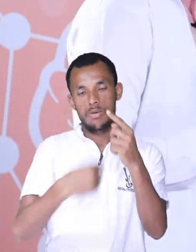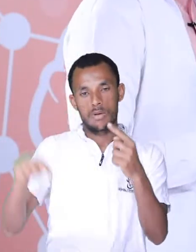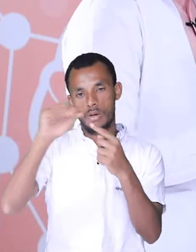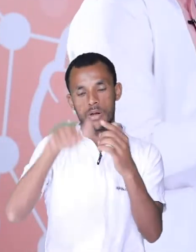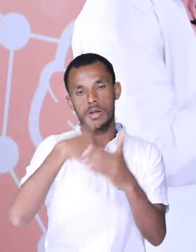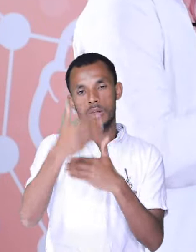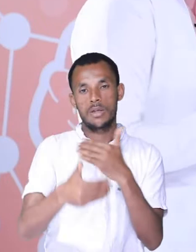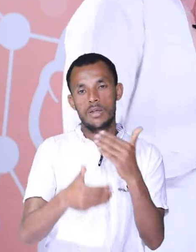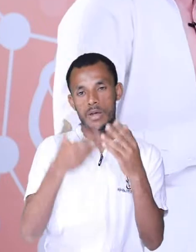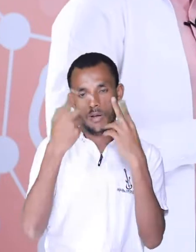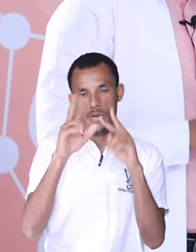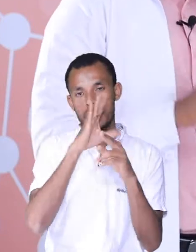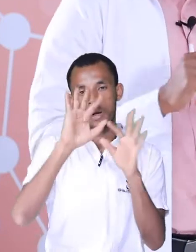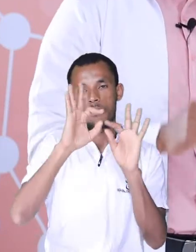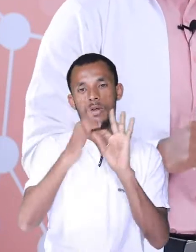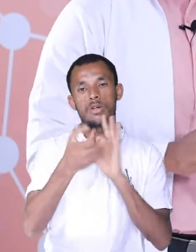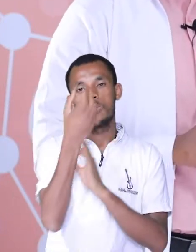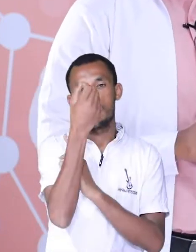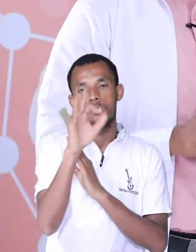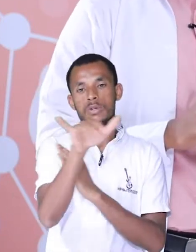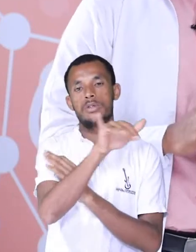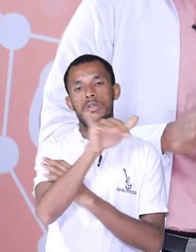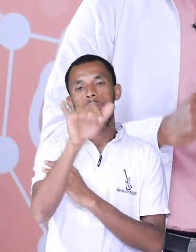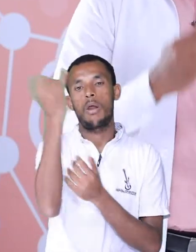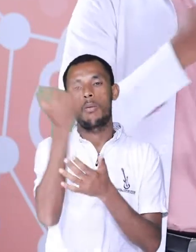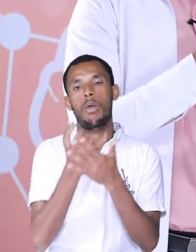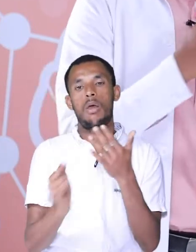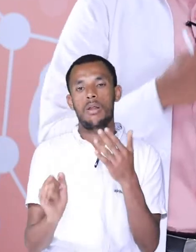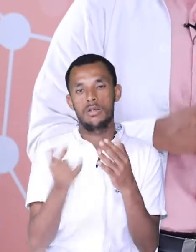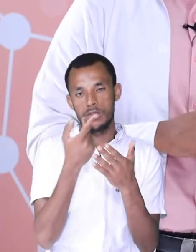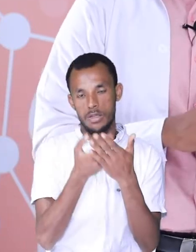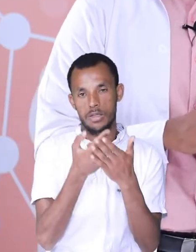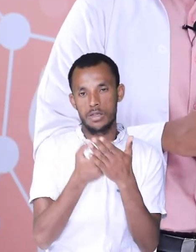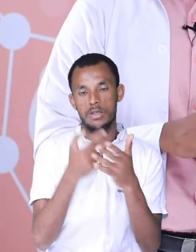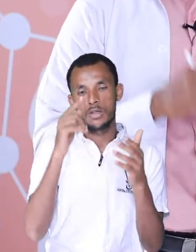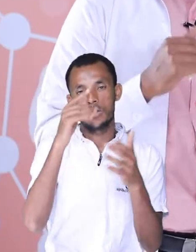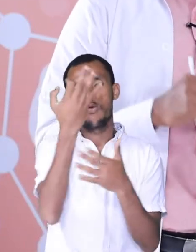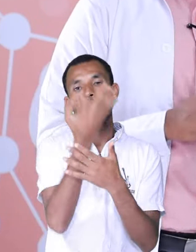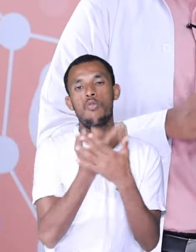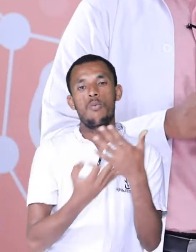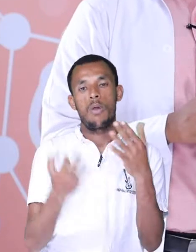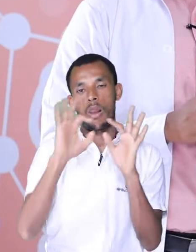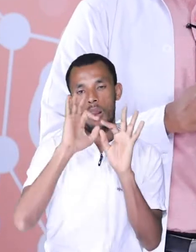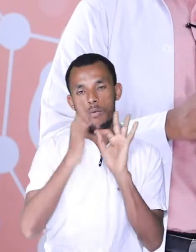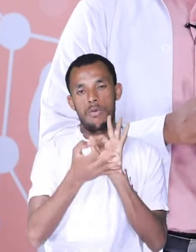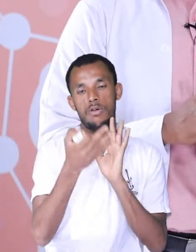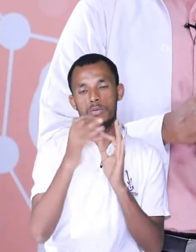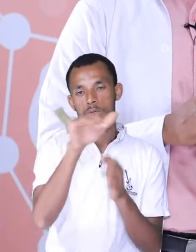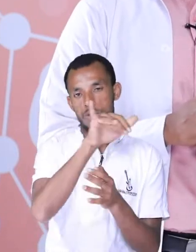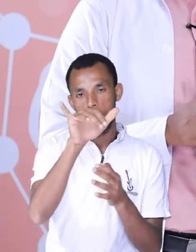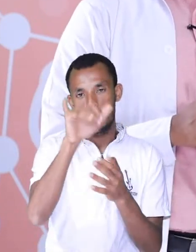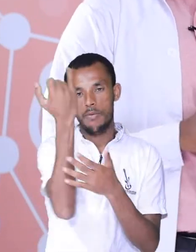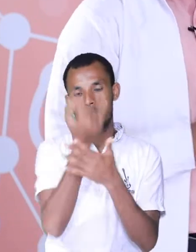illustration and definition of similar figure. This is the formal definition of